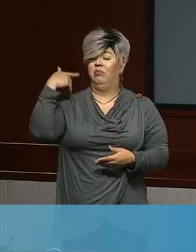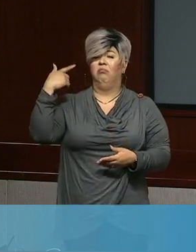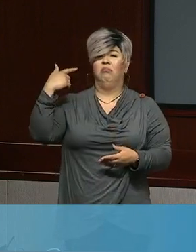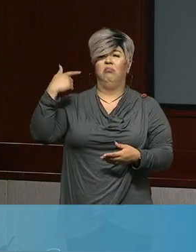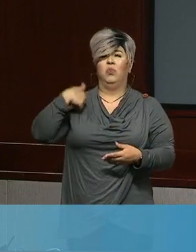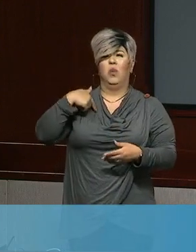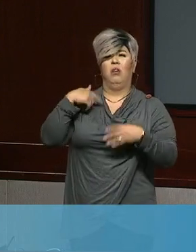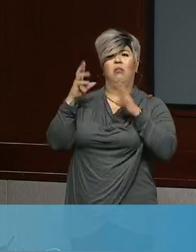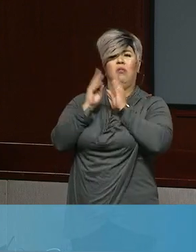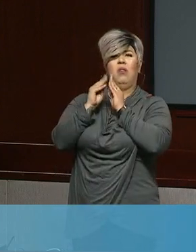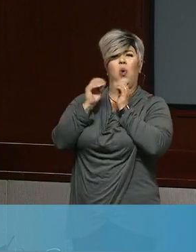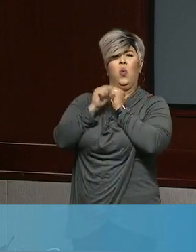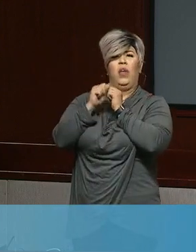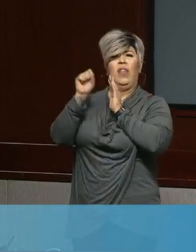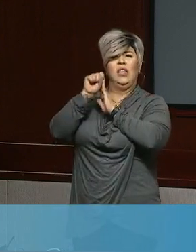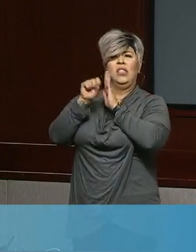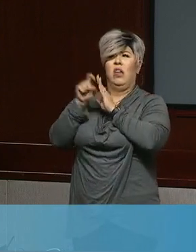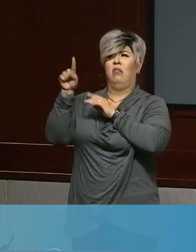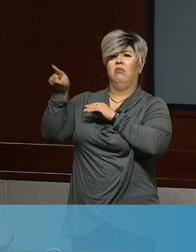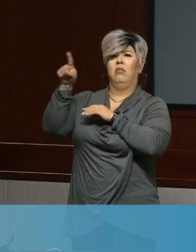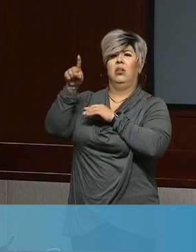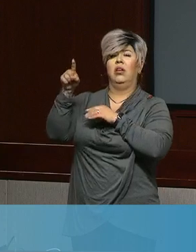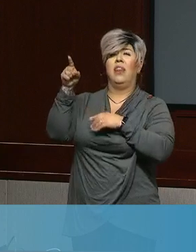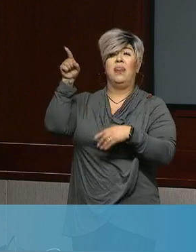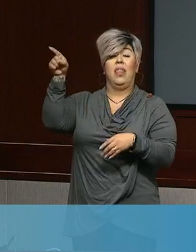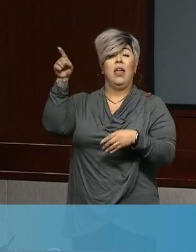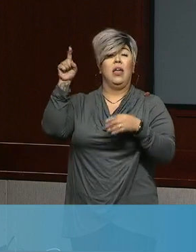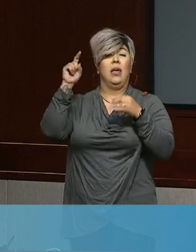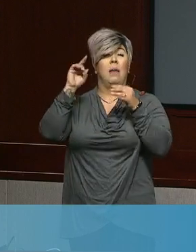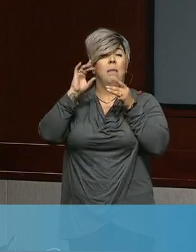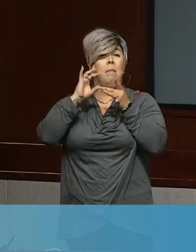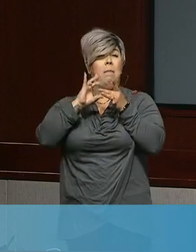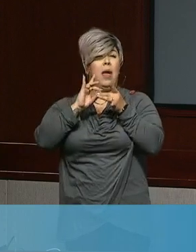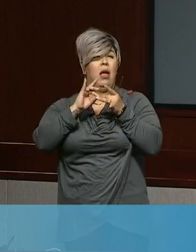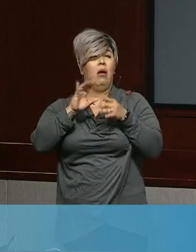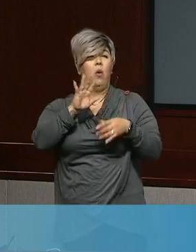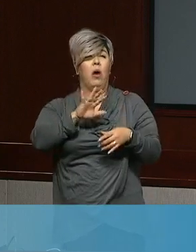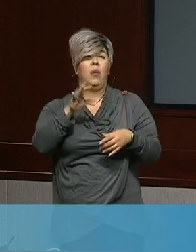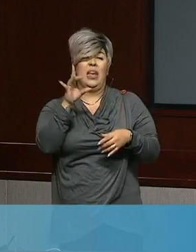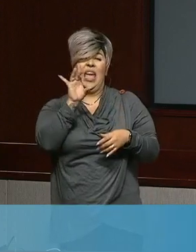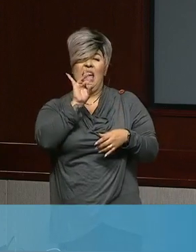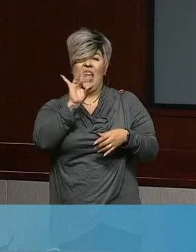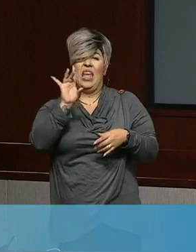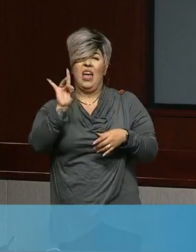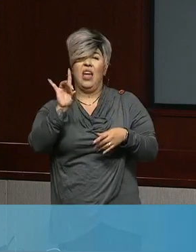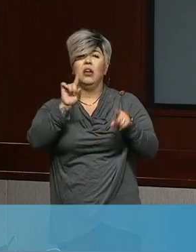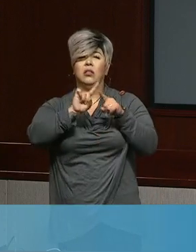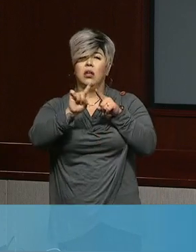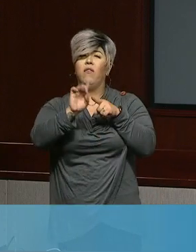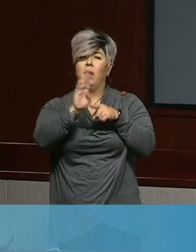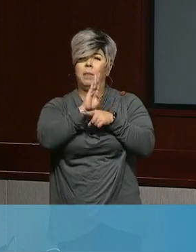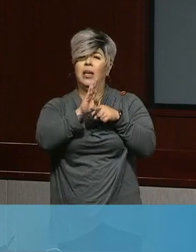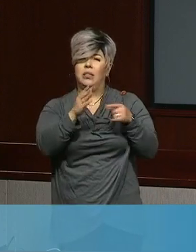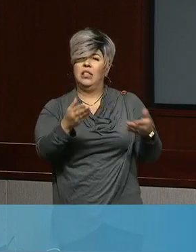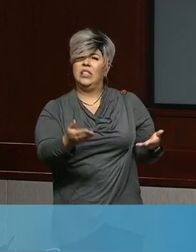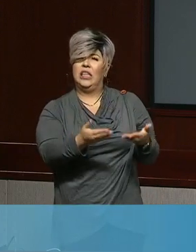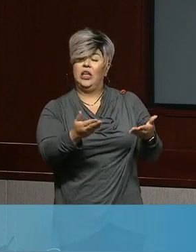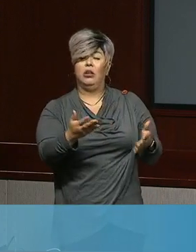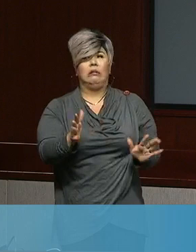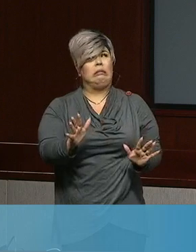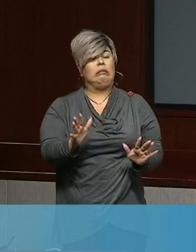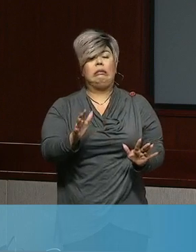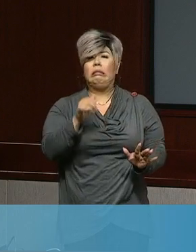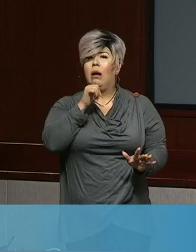state, it was mentioned that I believe at that time there were 88 different businesses here, and I'm not sure